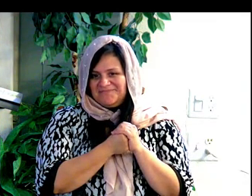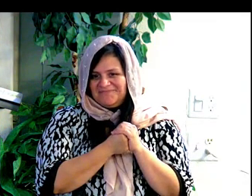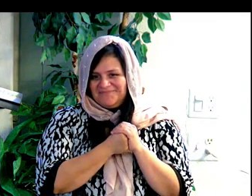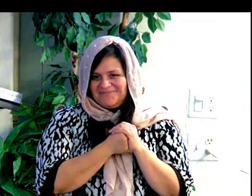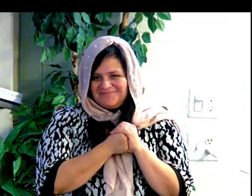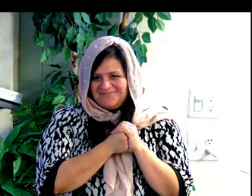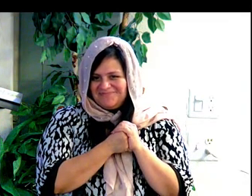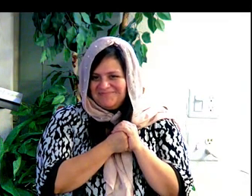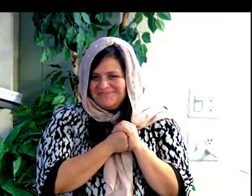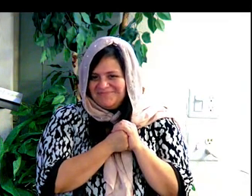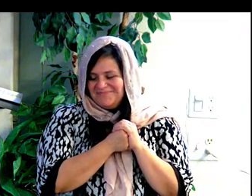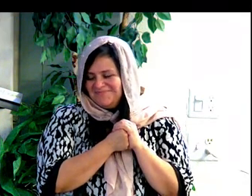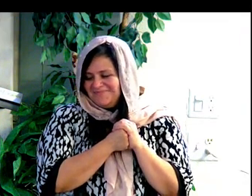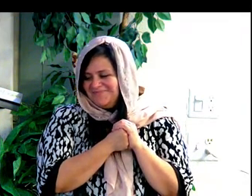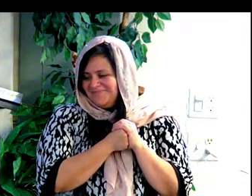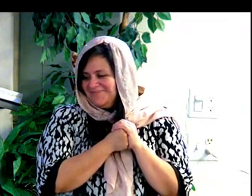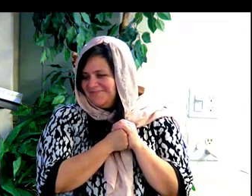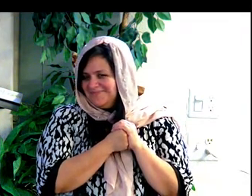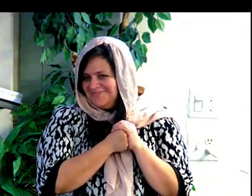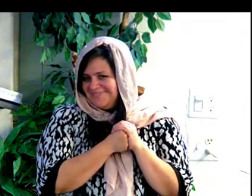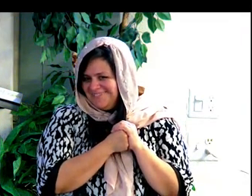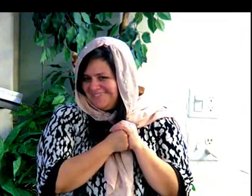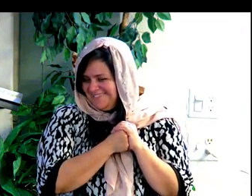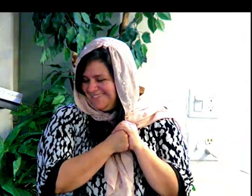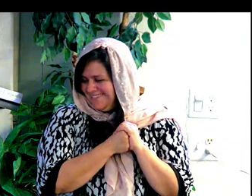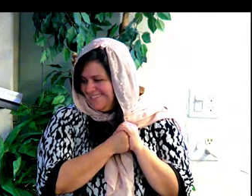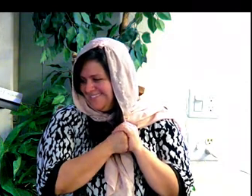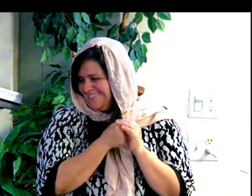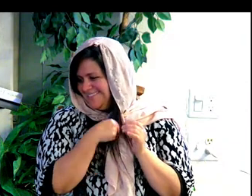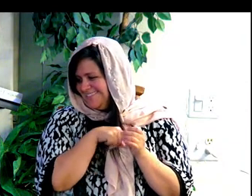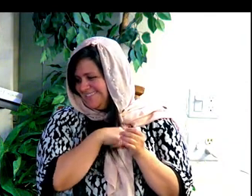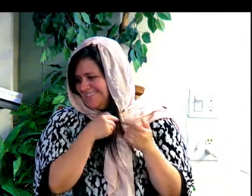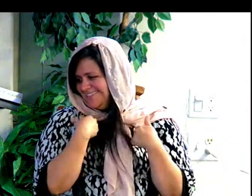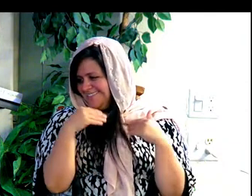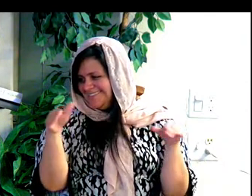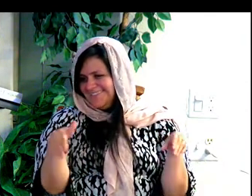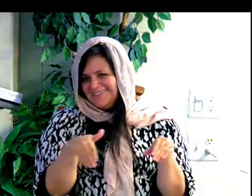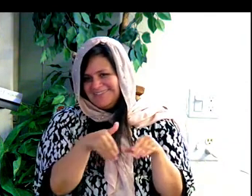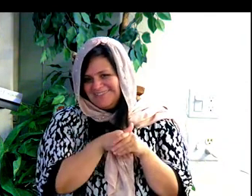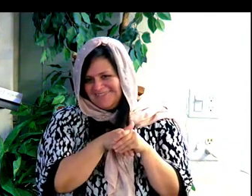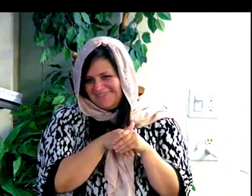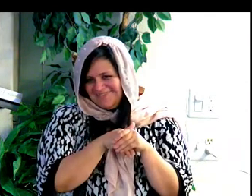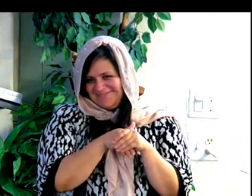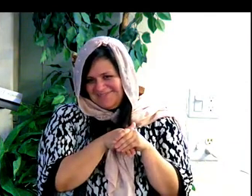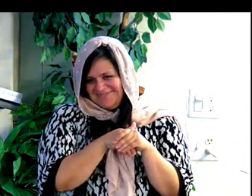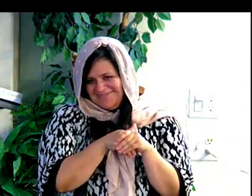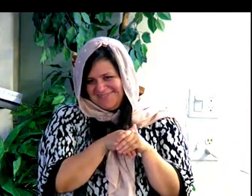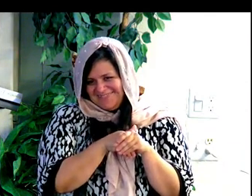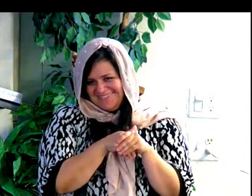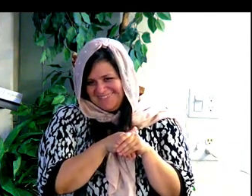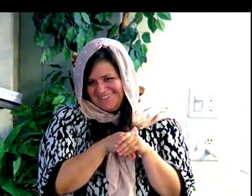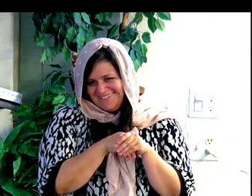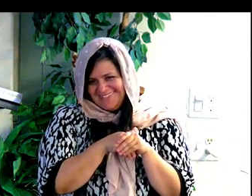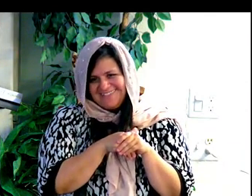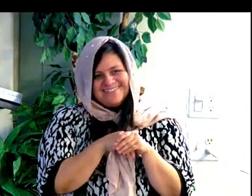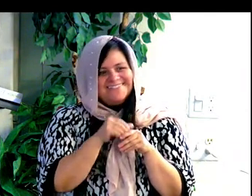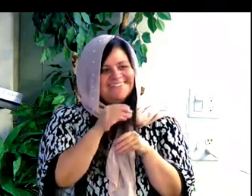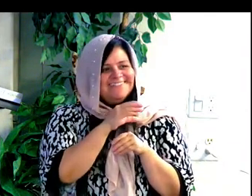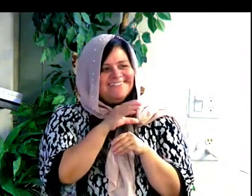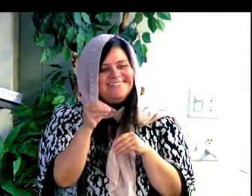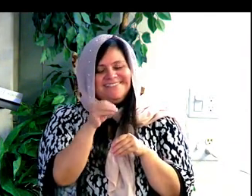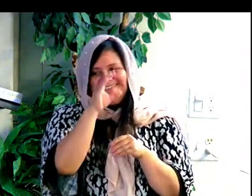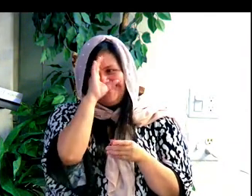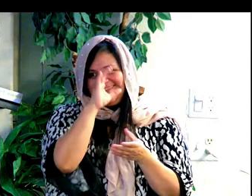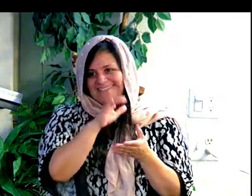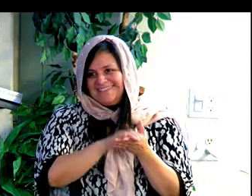And so we have this wedding, this Neusimah and the groom repeats his vows. Entonces aquí este, el novio